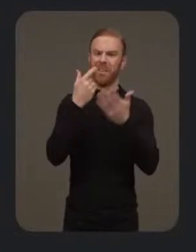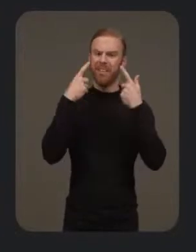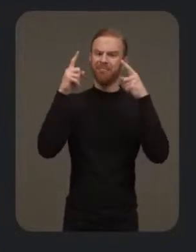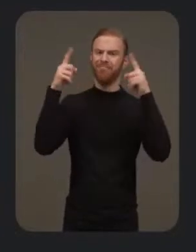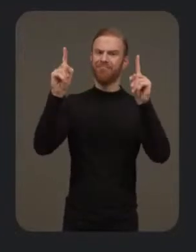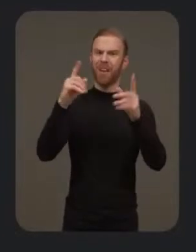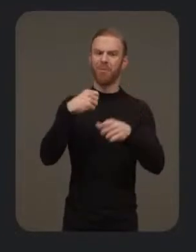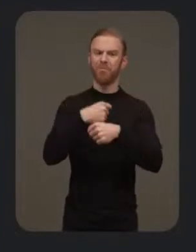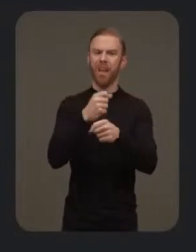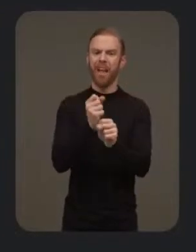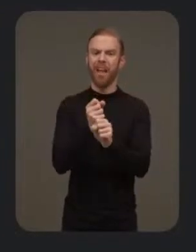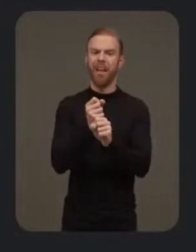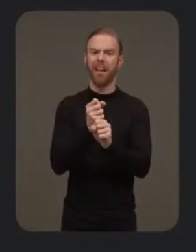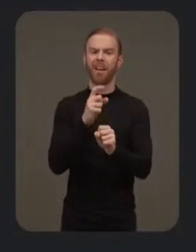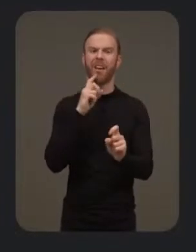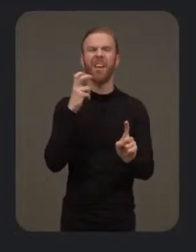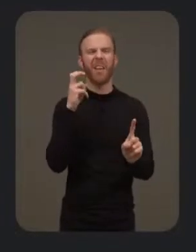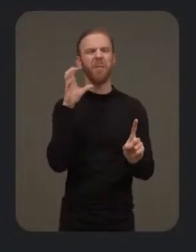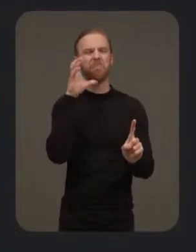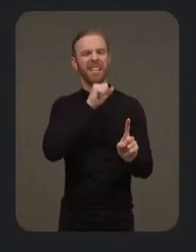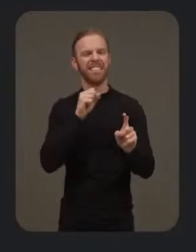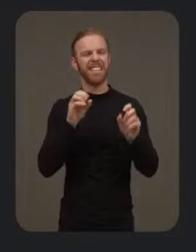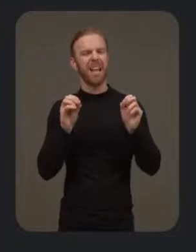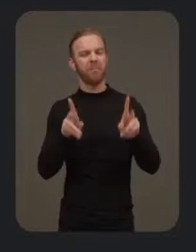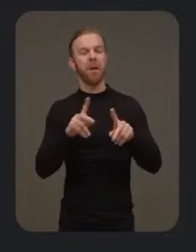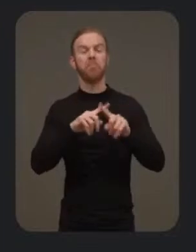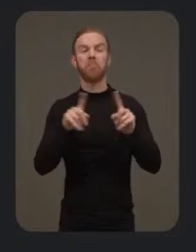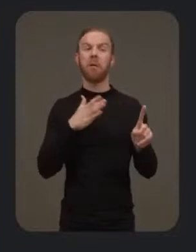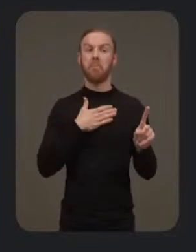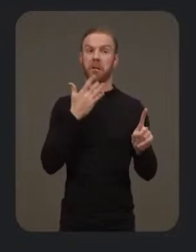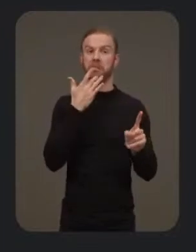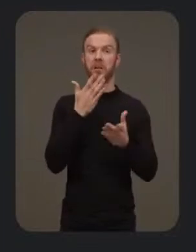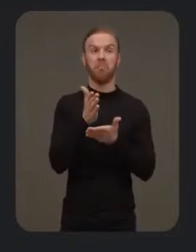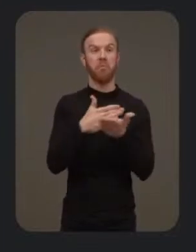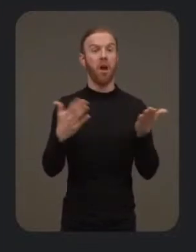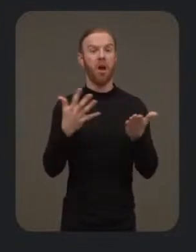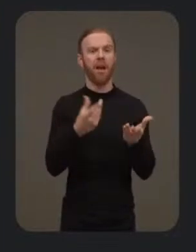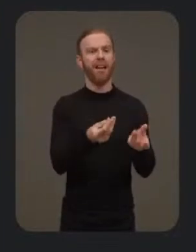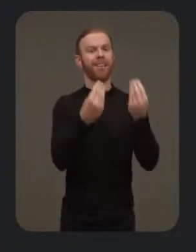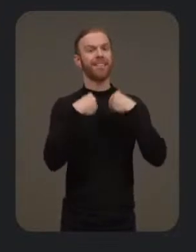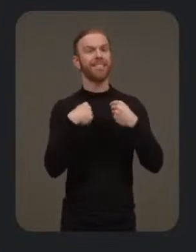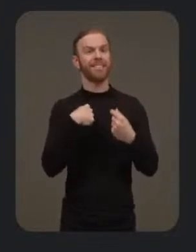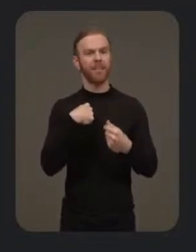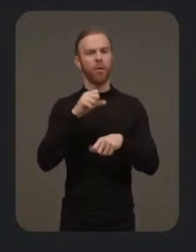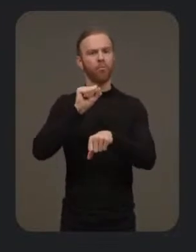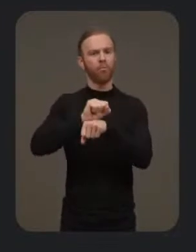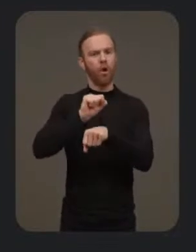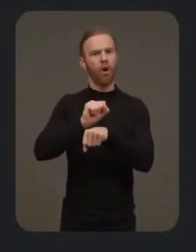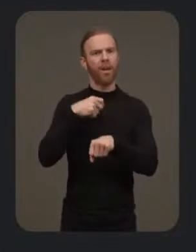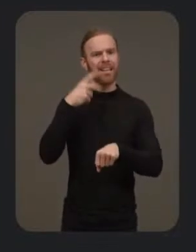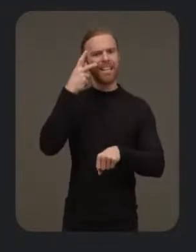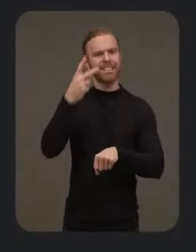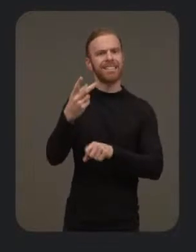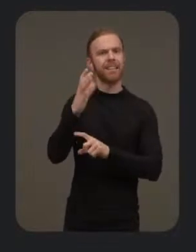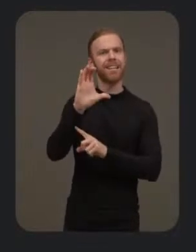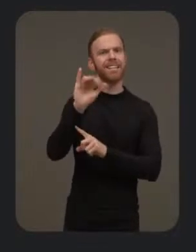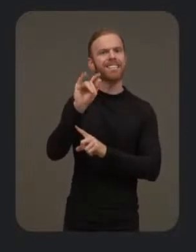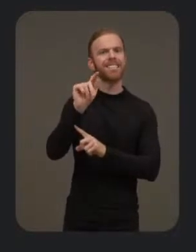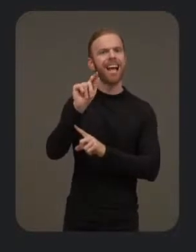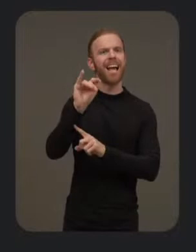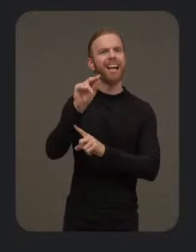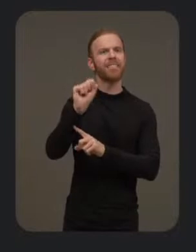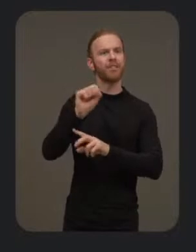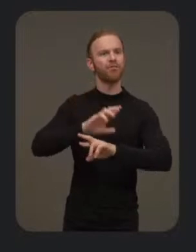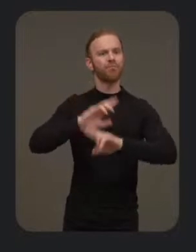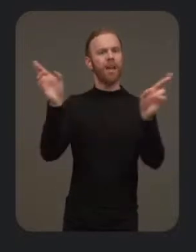But my favorite part is it shows its work. You can see the citations here. When I hover over, here's something from my